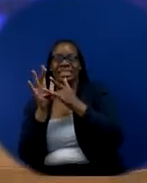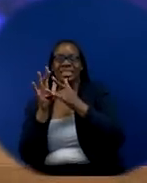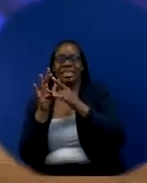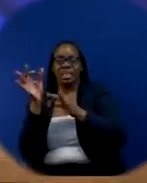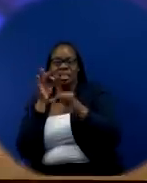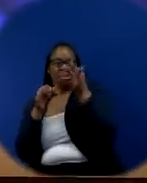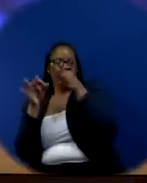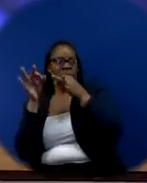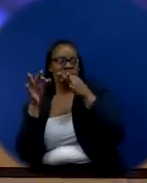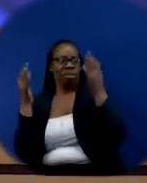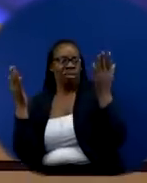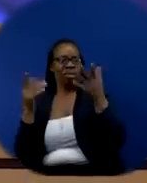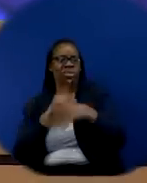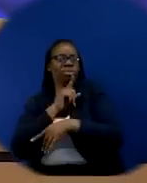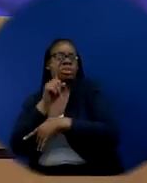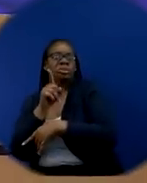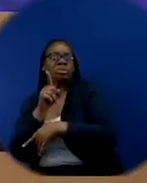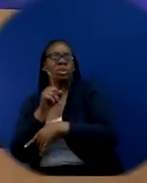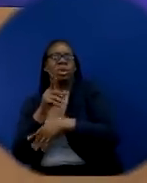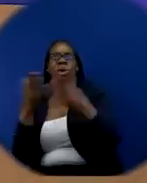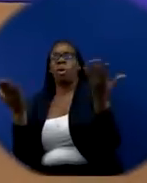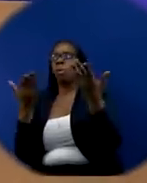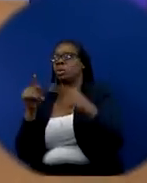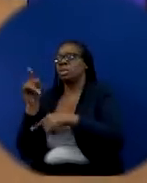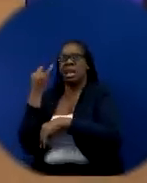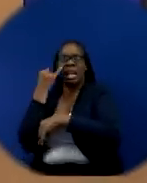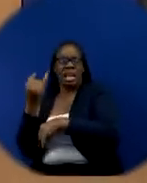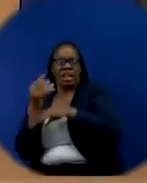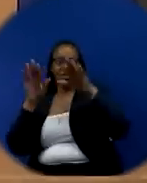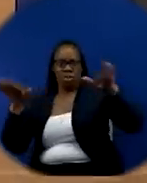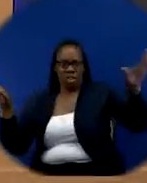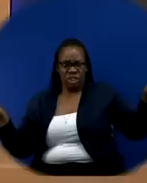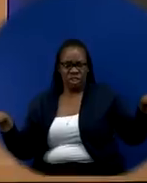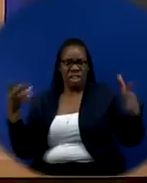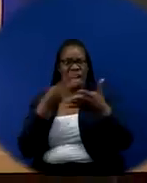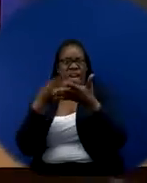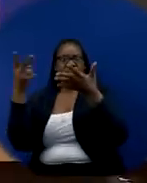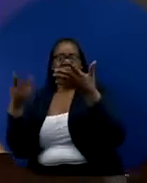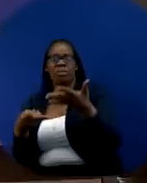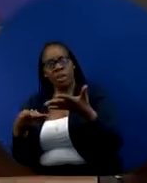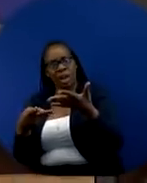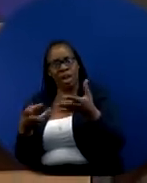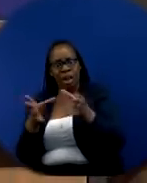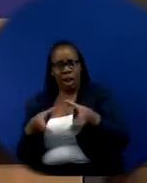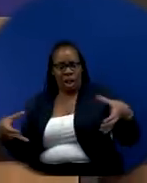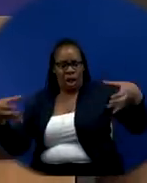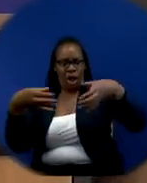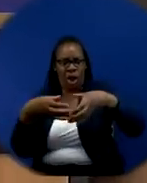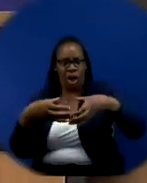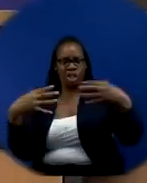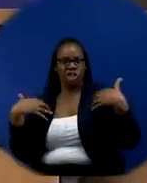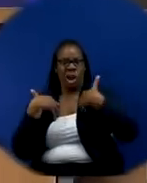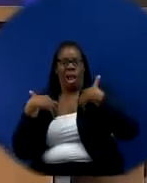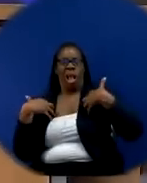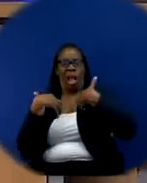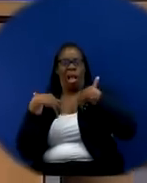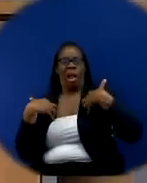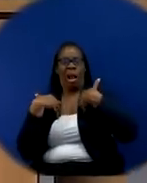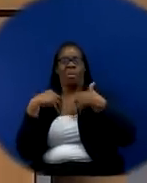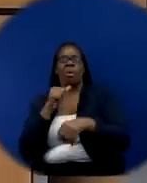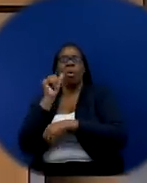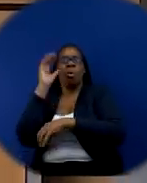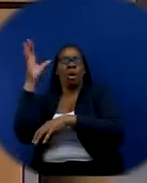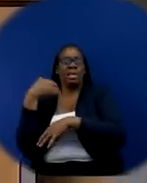says, which one of you, if your child fell into a pit or a ditch, or if your ox fell in, would not go